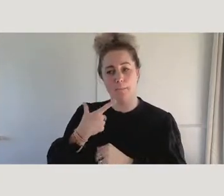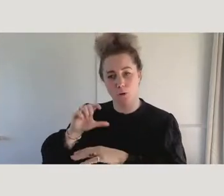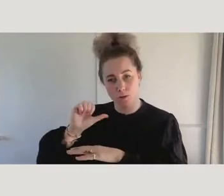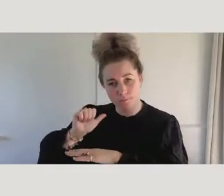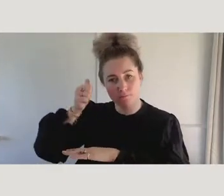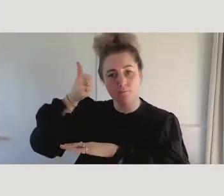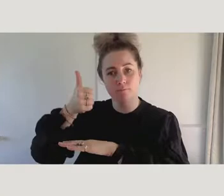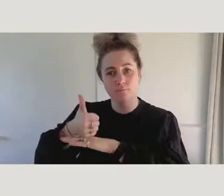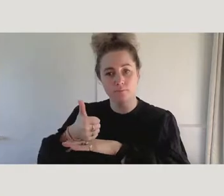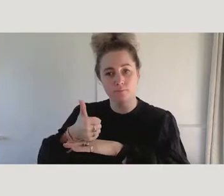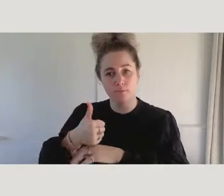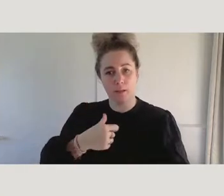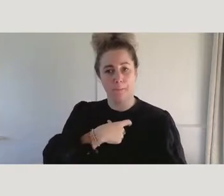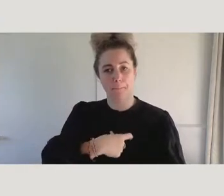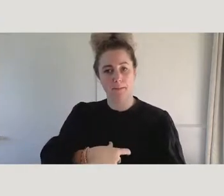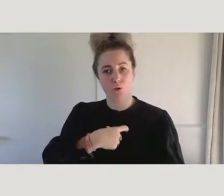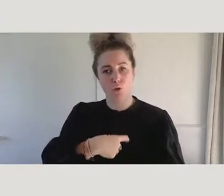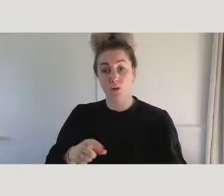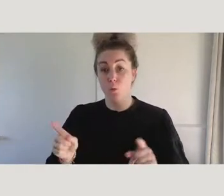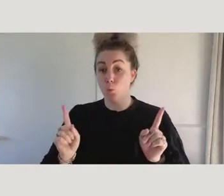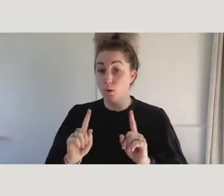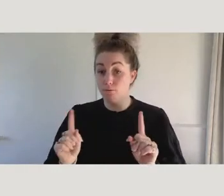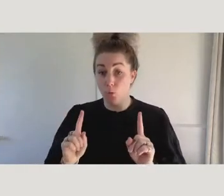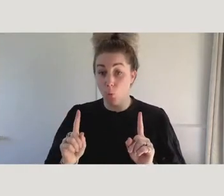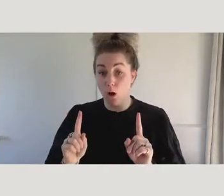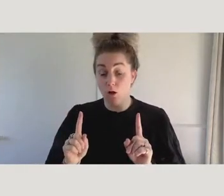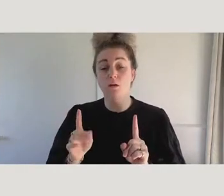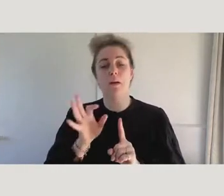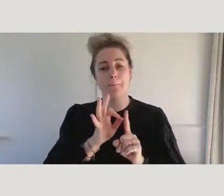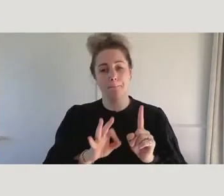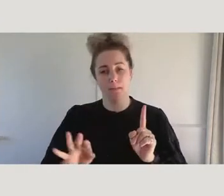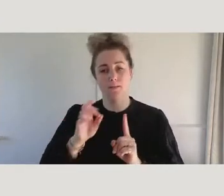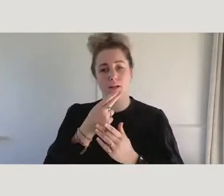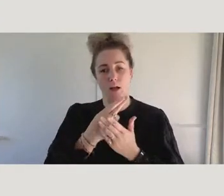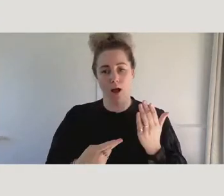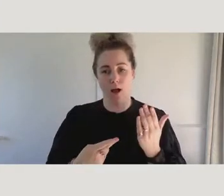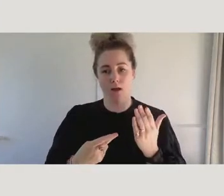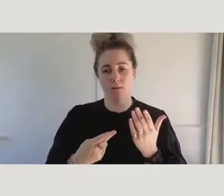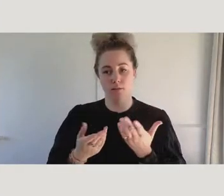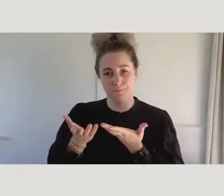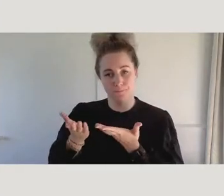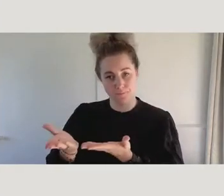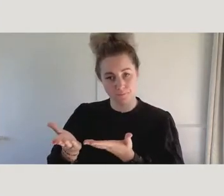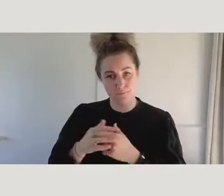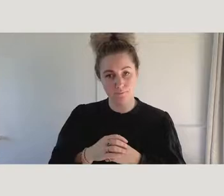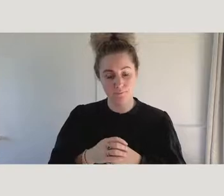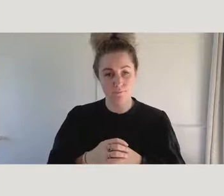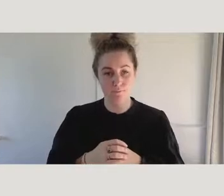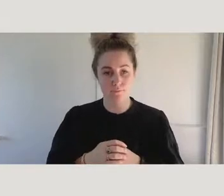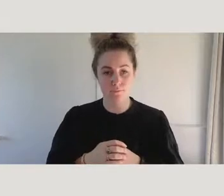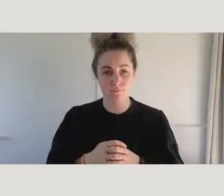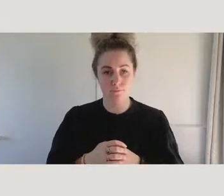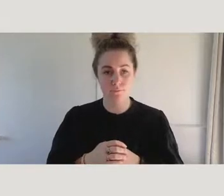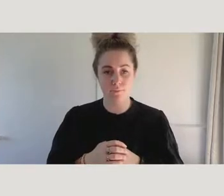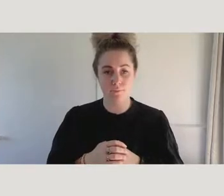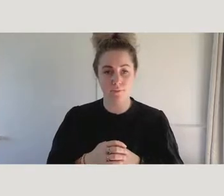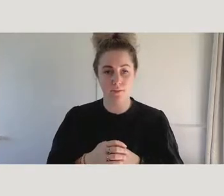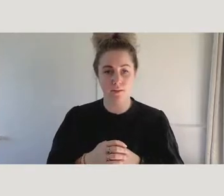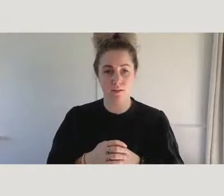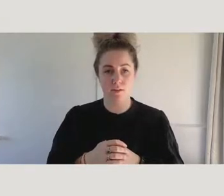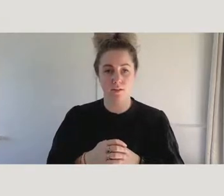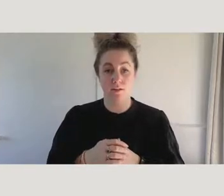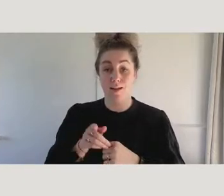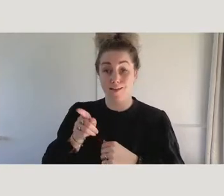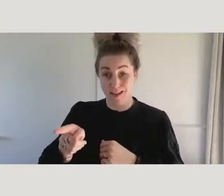a position for Pacifica Arts which first and foremost respected